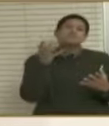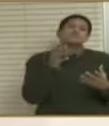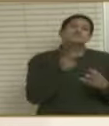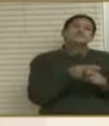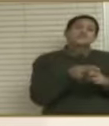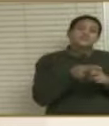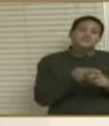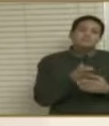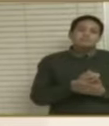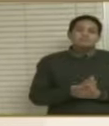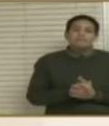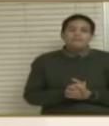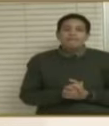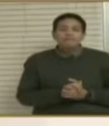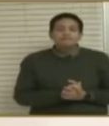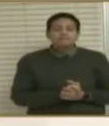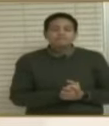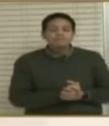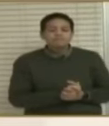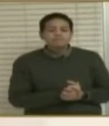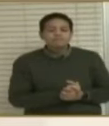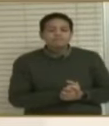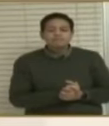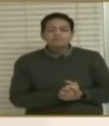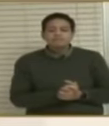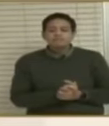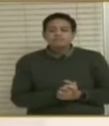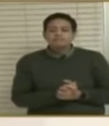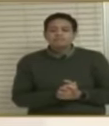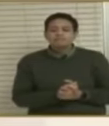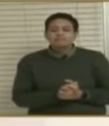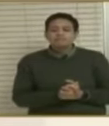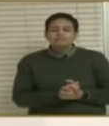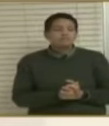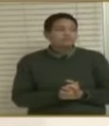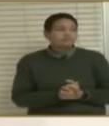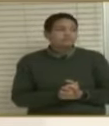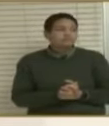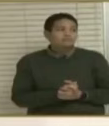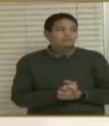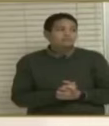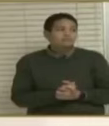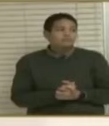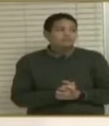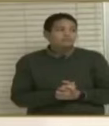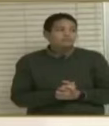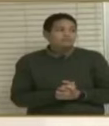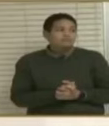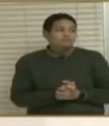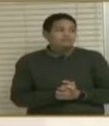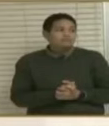shortly. In terms of, well, maybe I should give the details now.